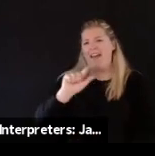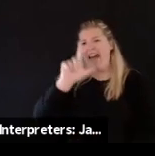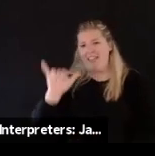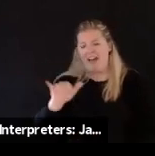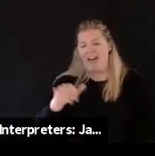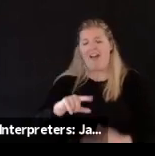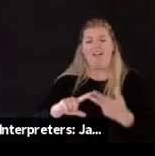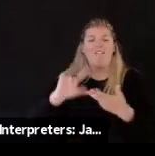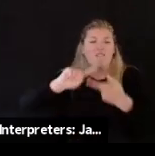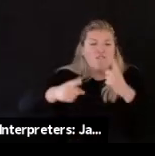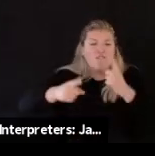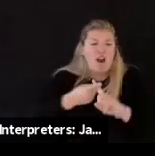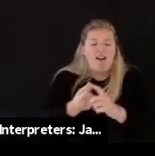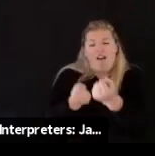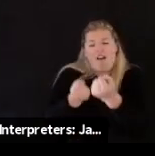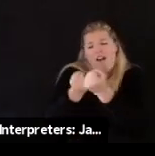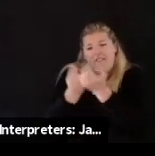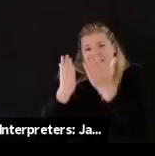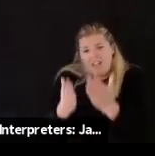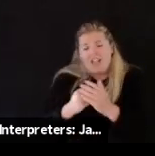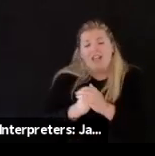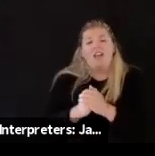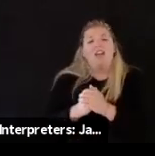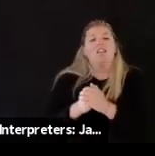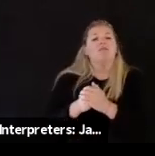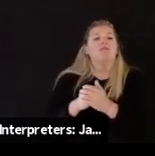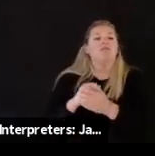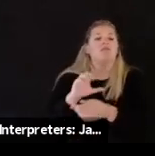better advocate, a better co-conspirator